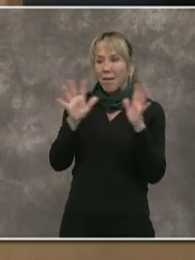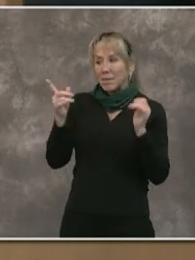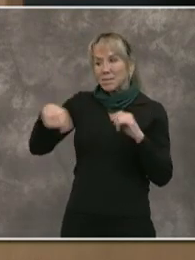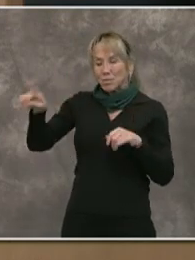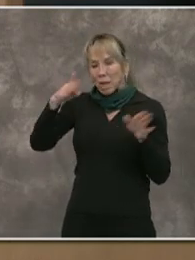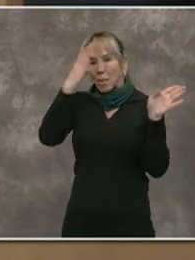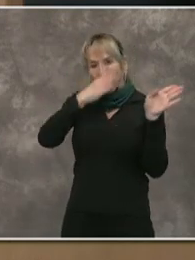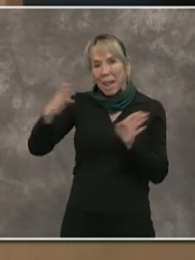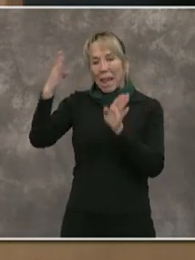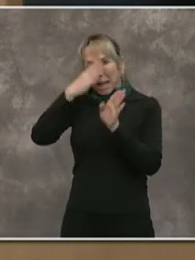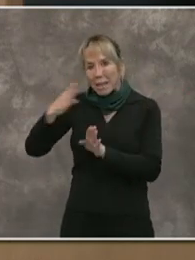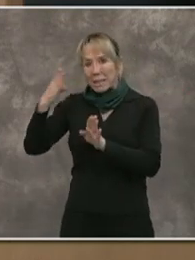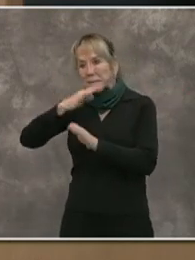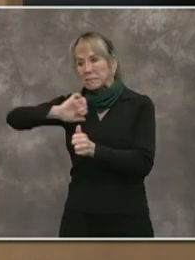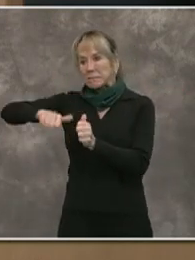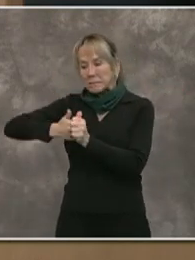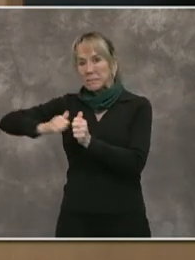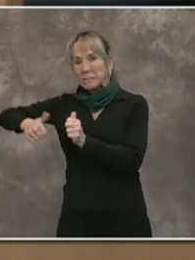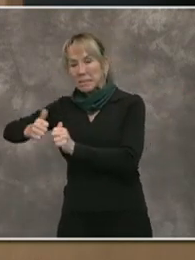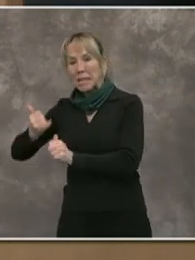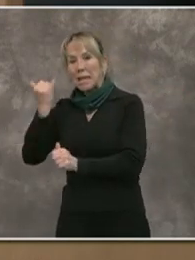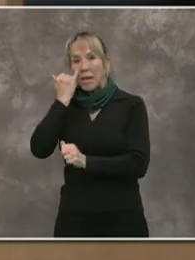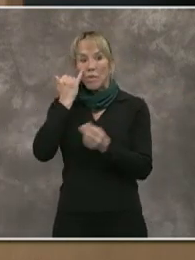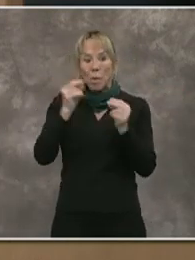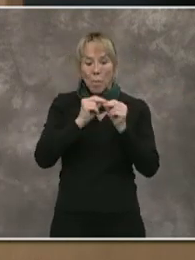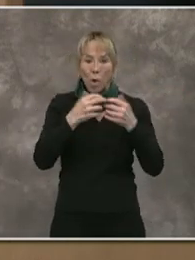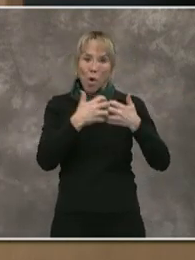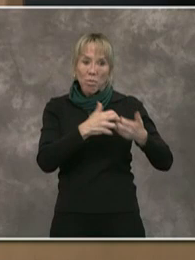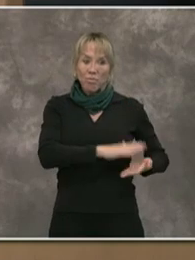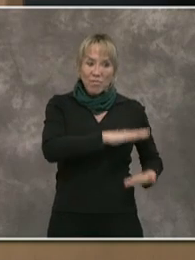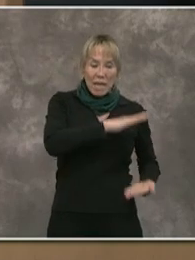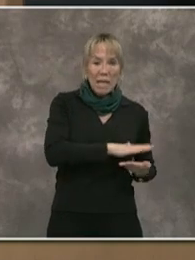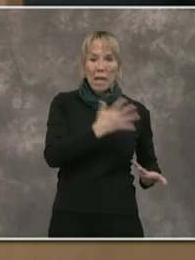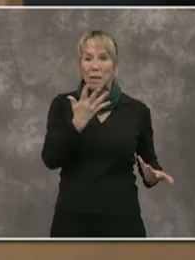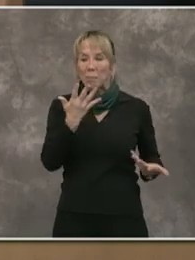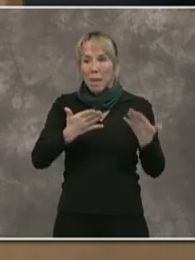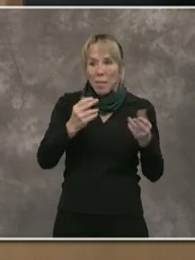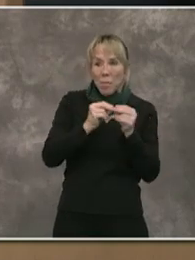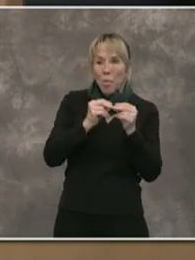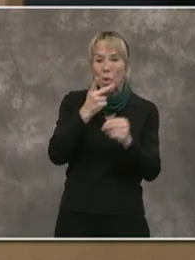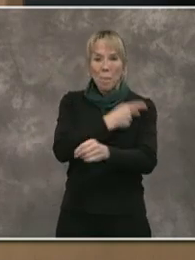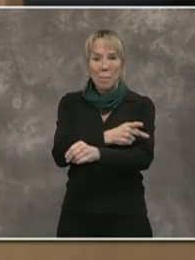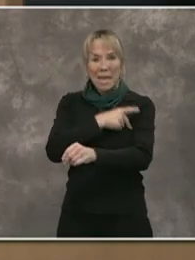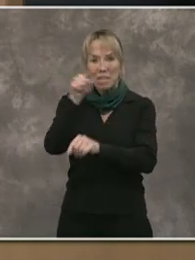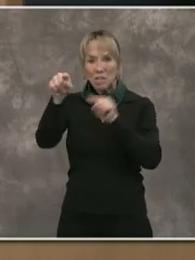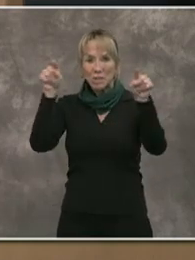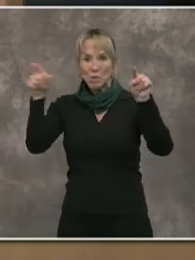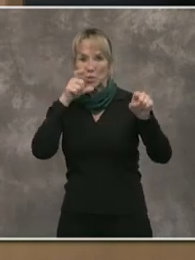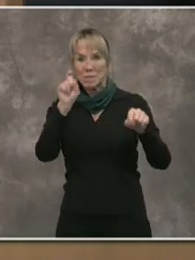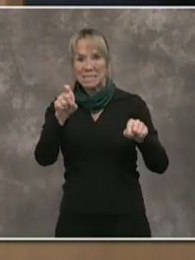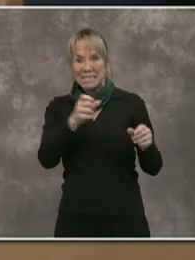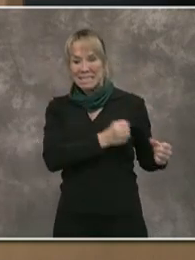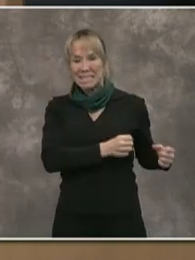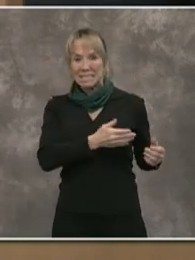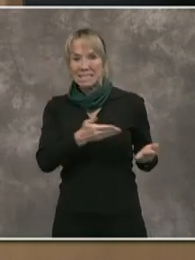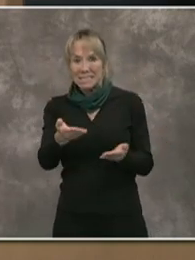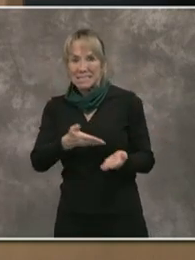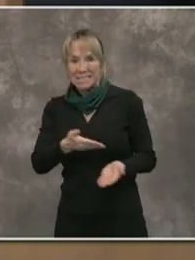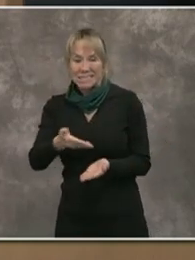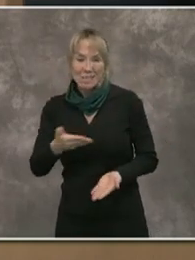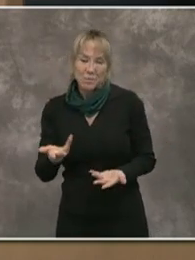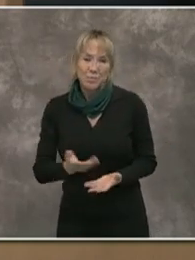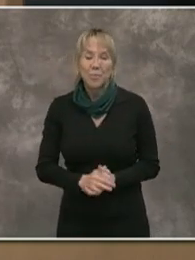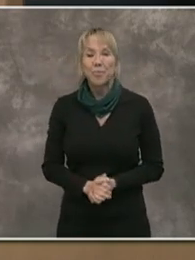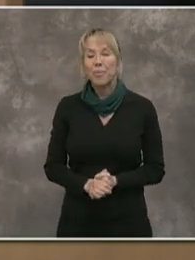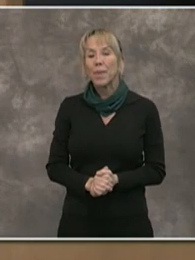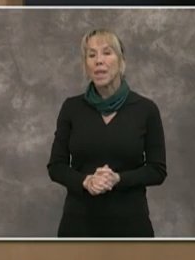planning for. You know, if we had more ventilators, more patients who needed a ventilator than actual ventilators.